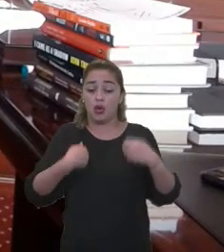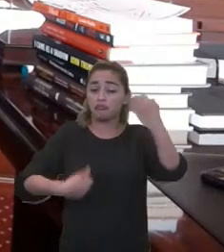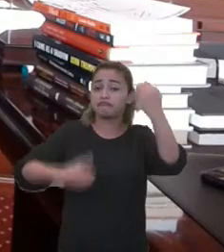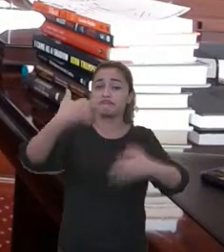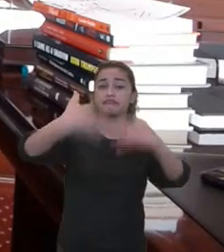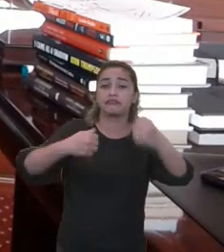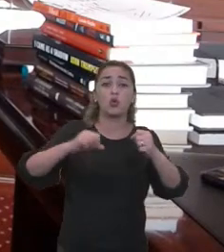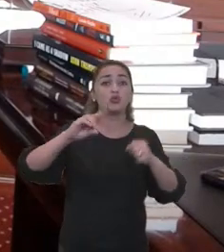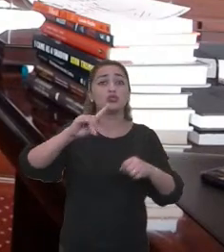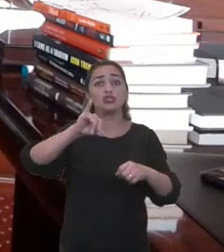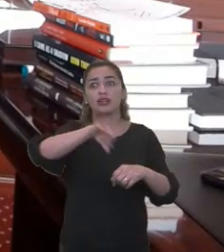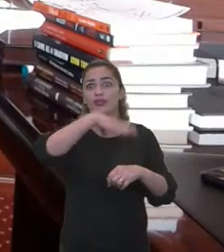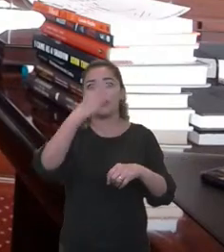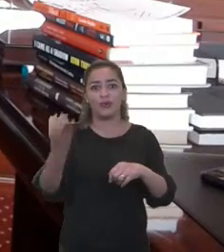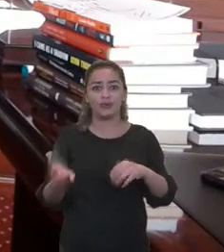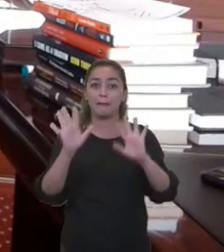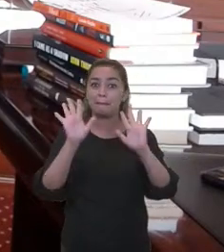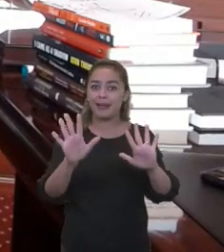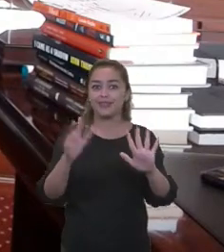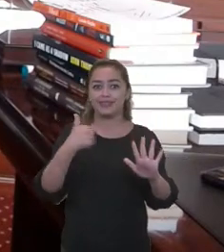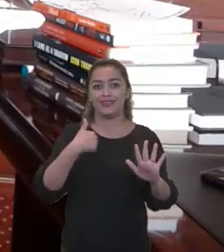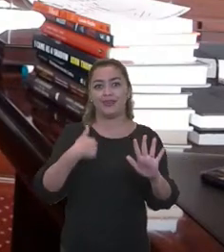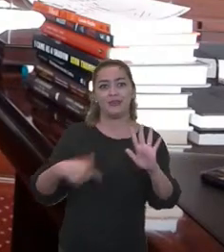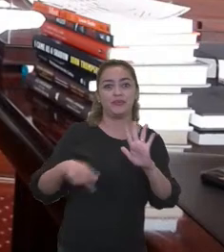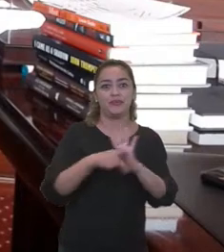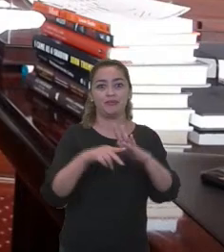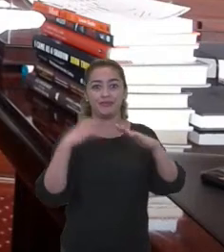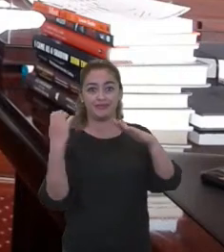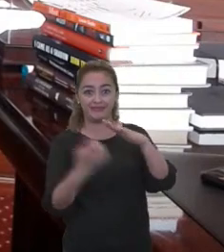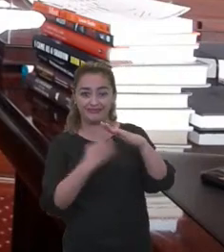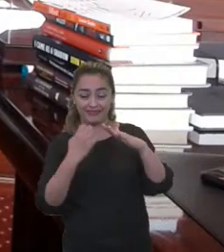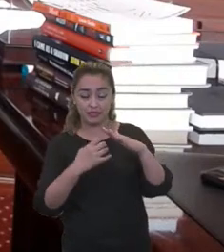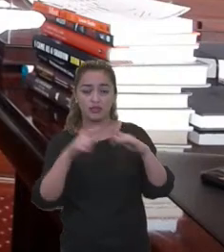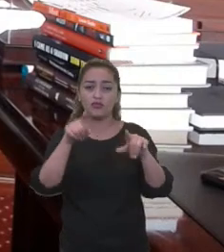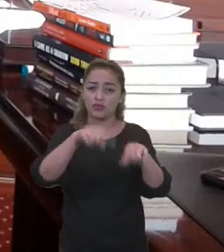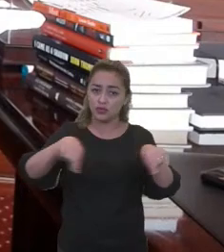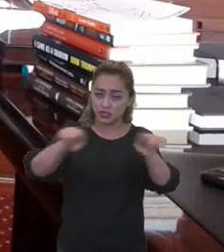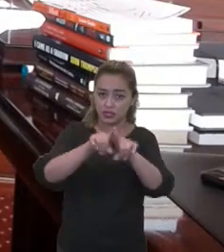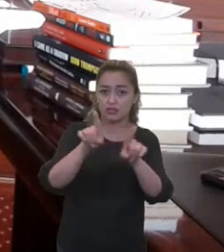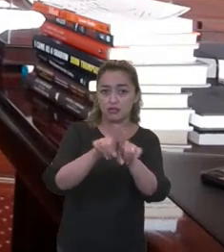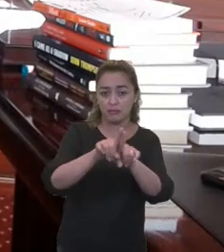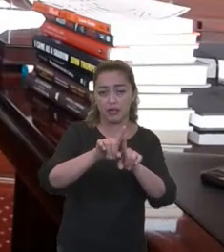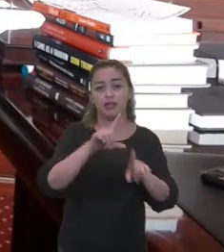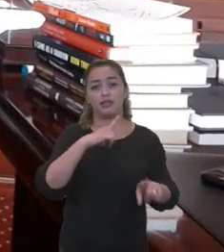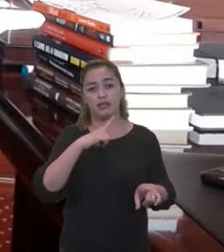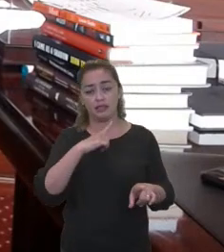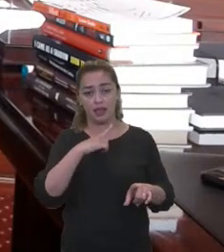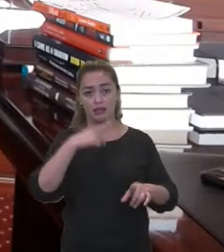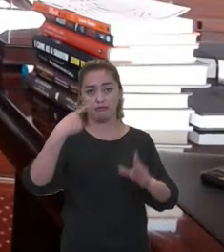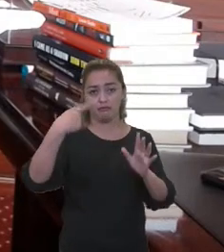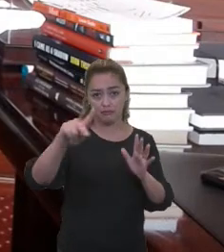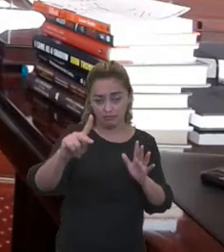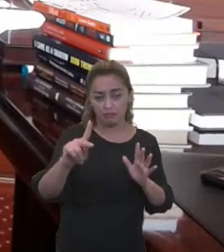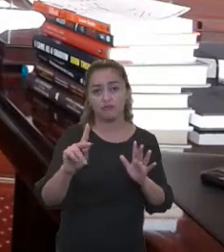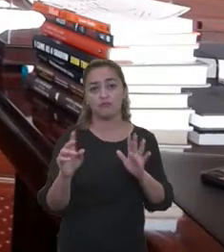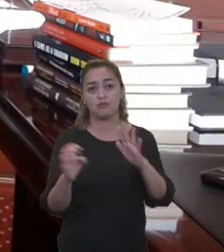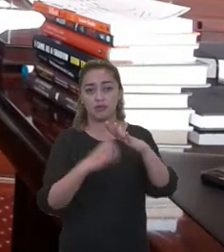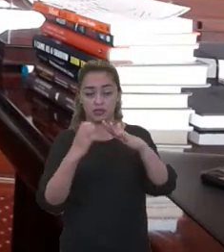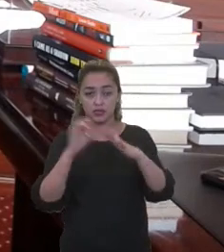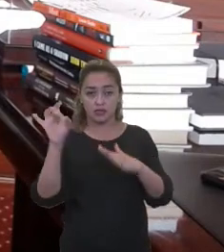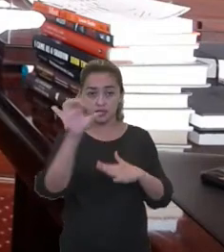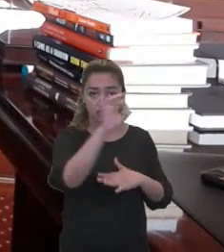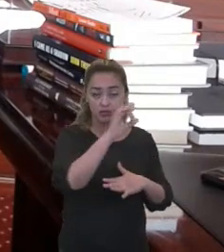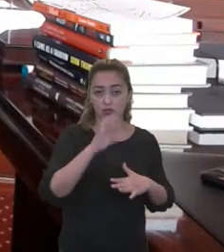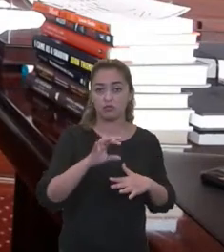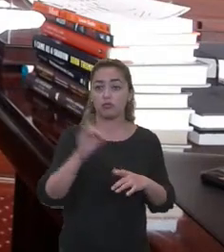to run, just like you all have a business to run. And while we should be good citizens of the corporate community,